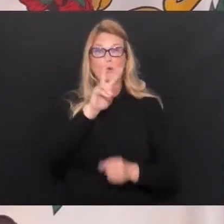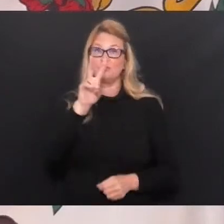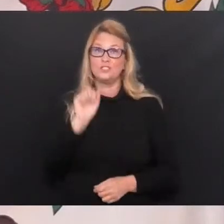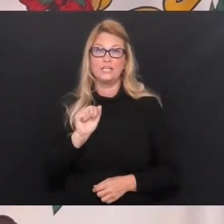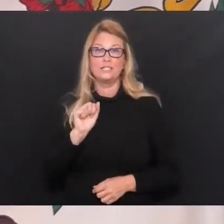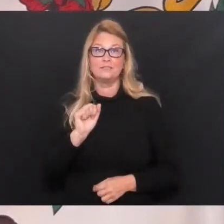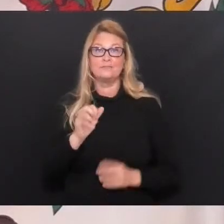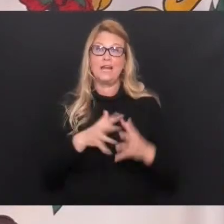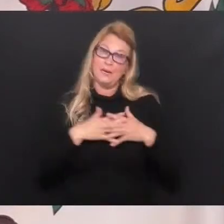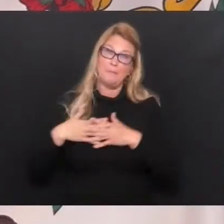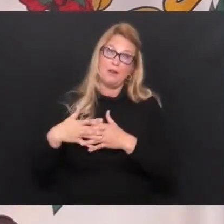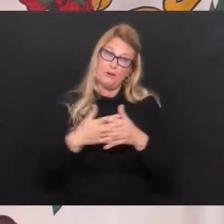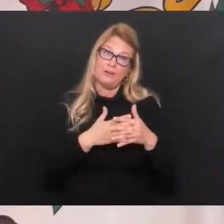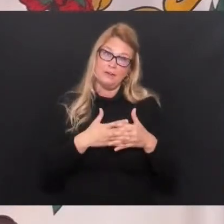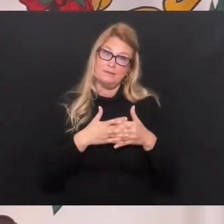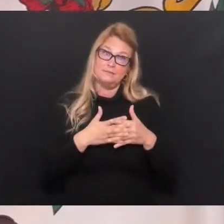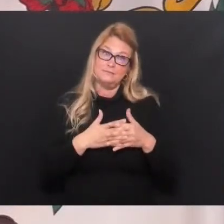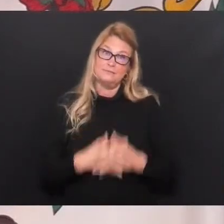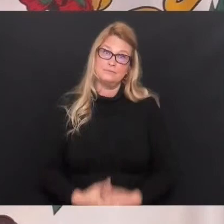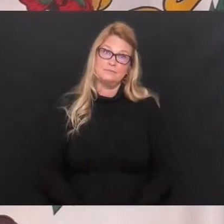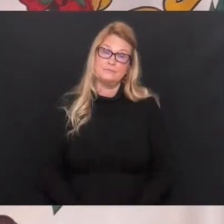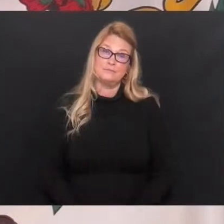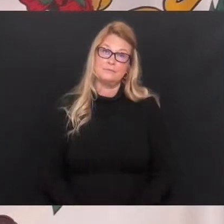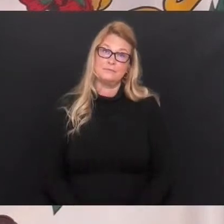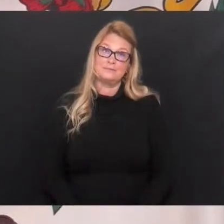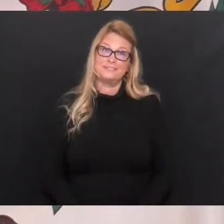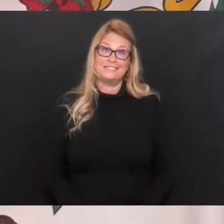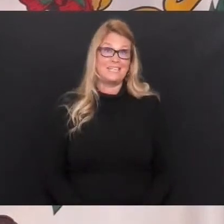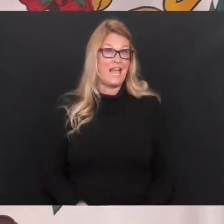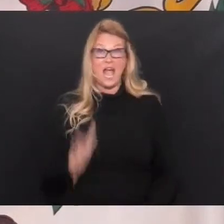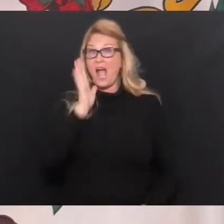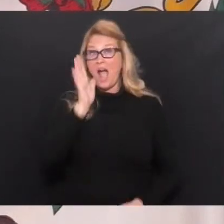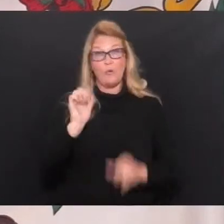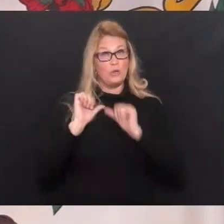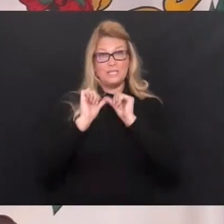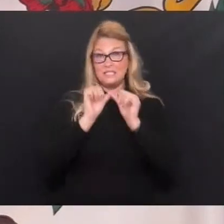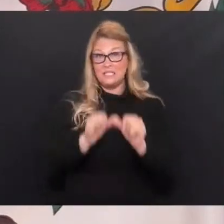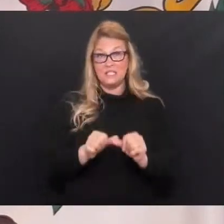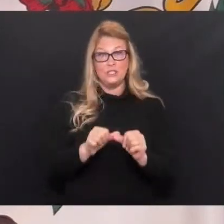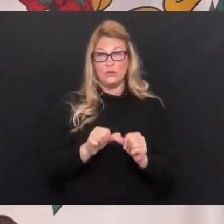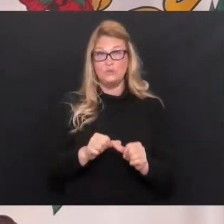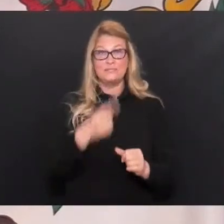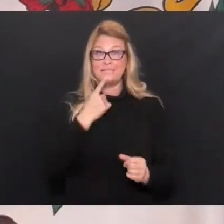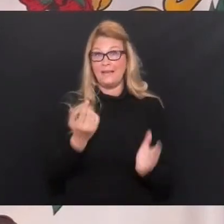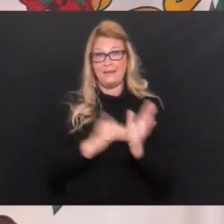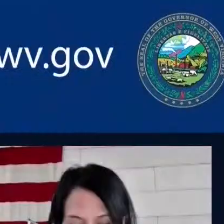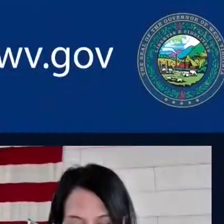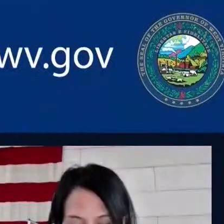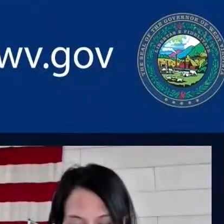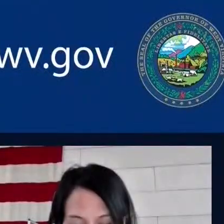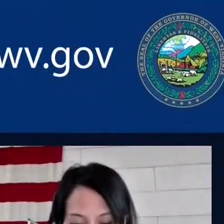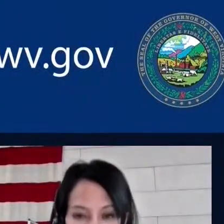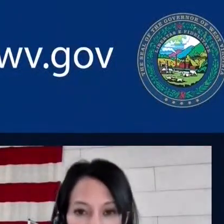nation. So I'm going to keep preaching the same sermon. Thank you.